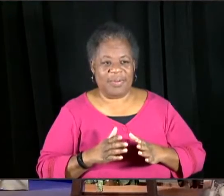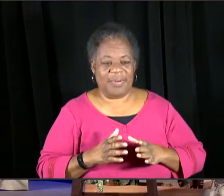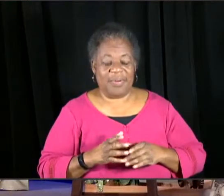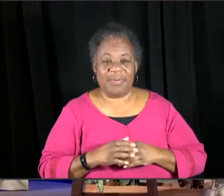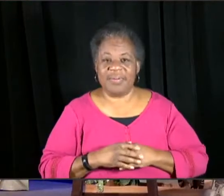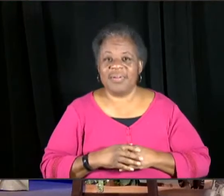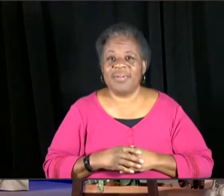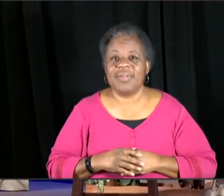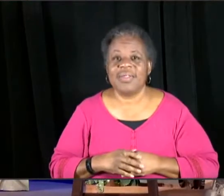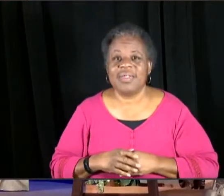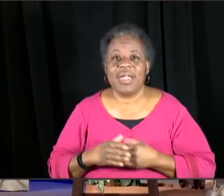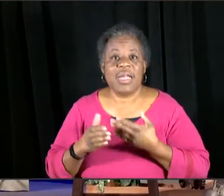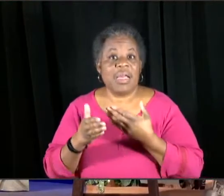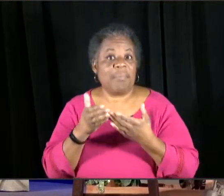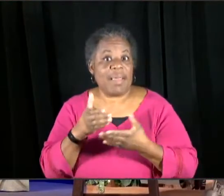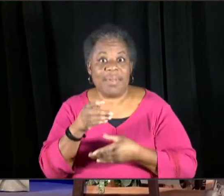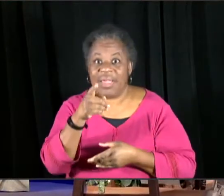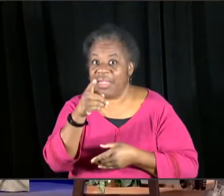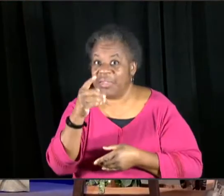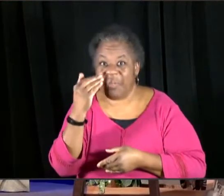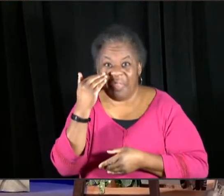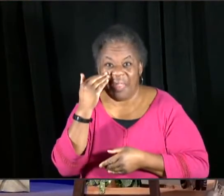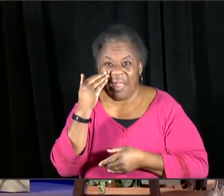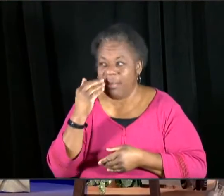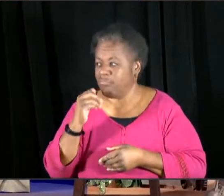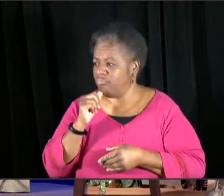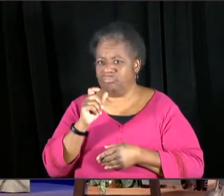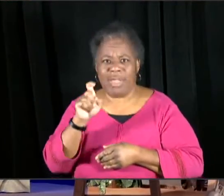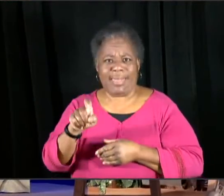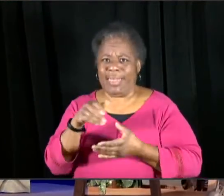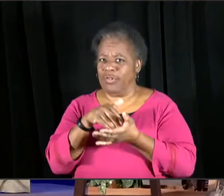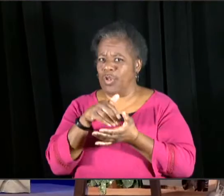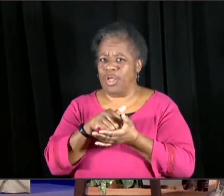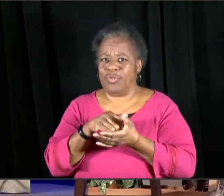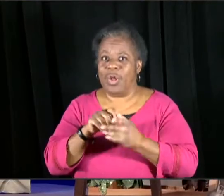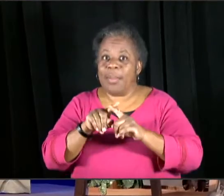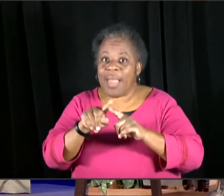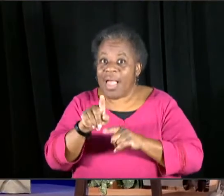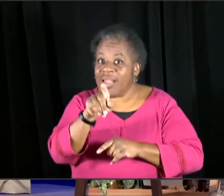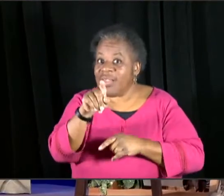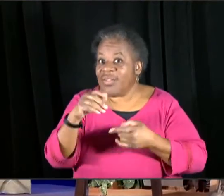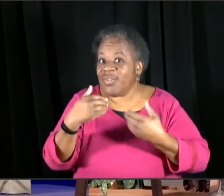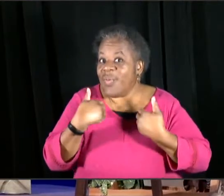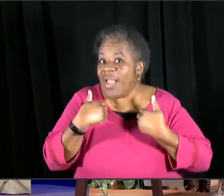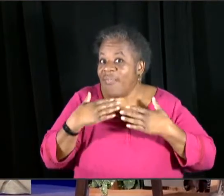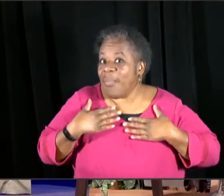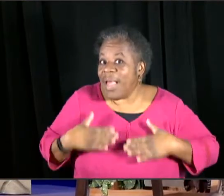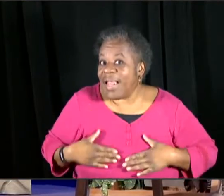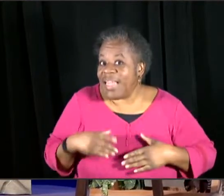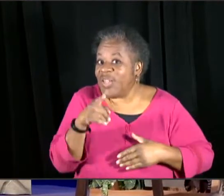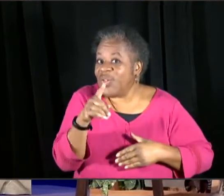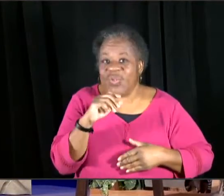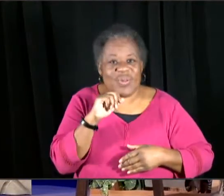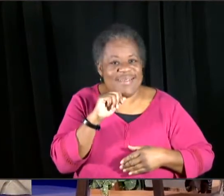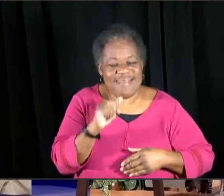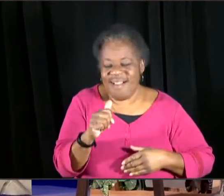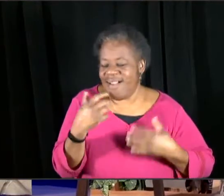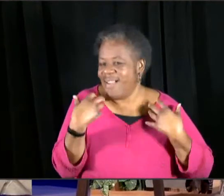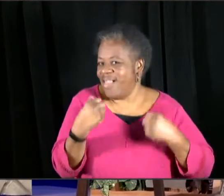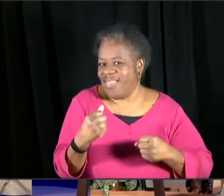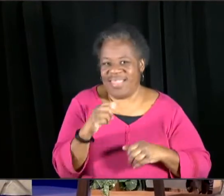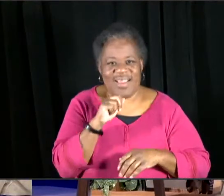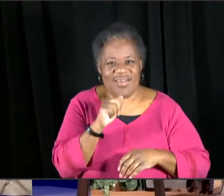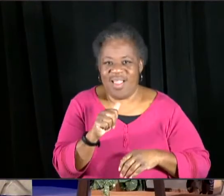Maybe you don't think you need a doctor, but if you've got a body, you're not healthy, not